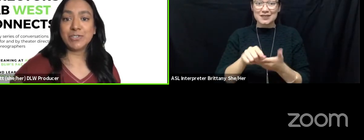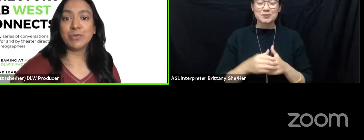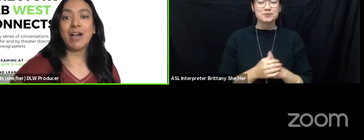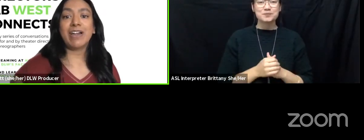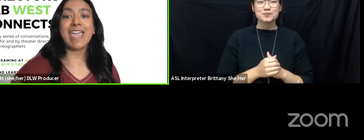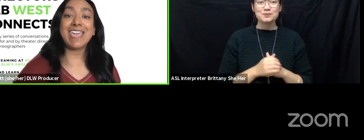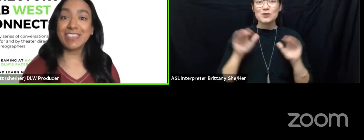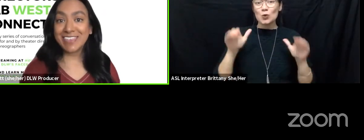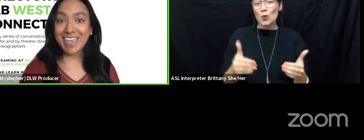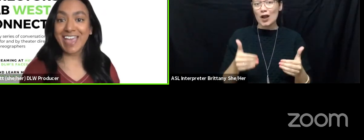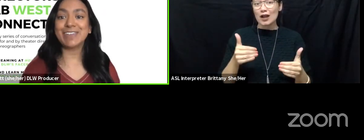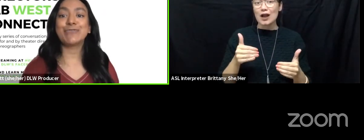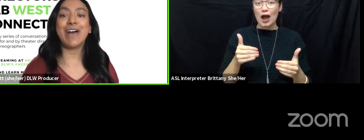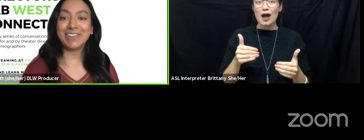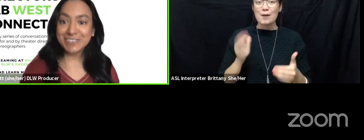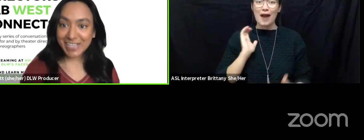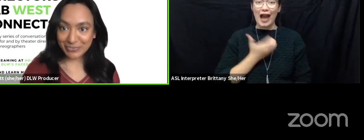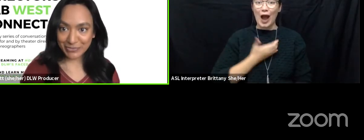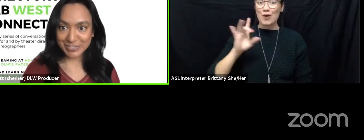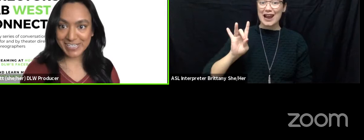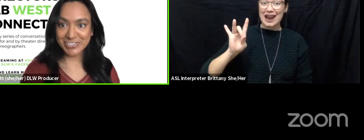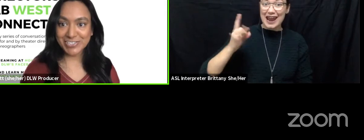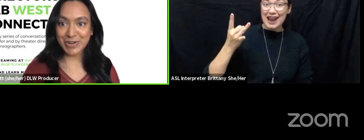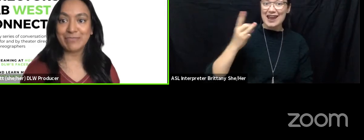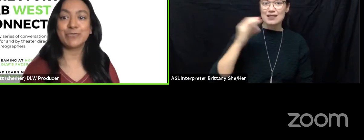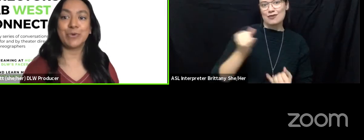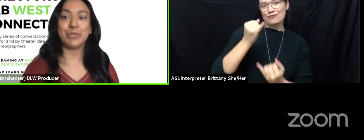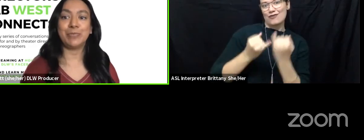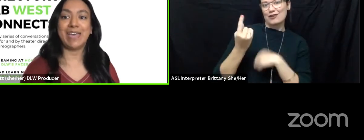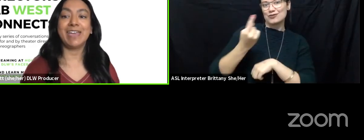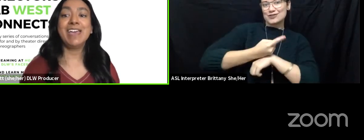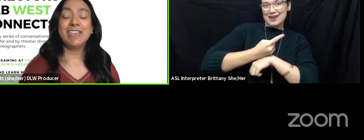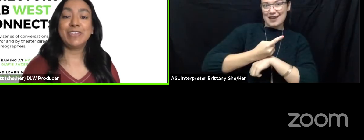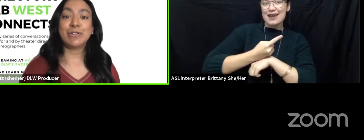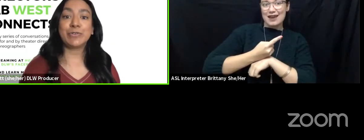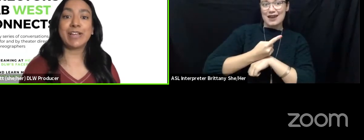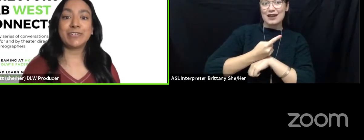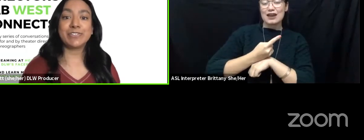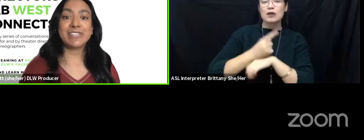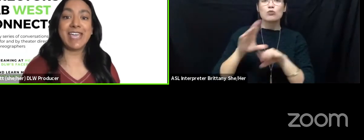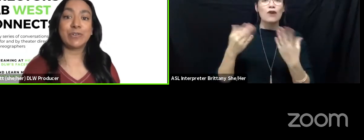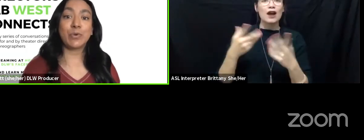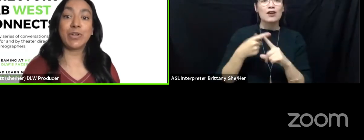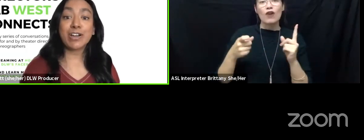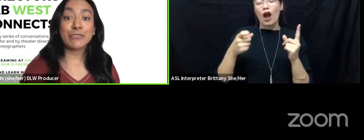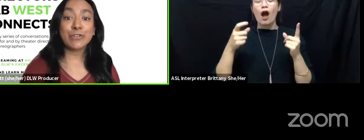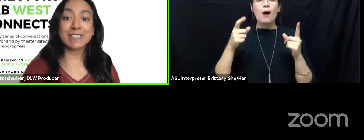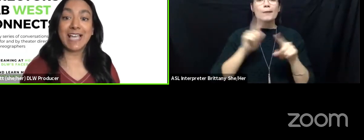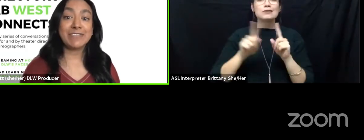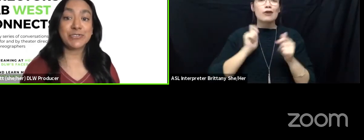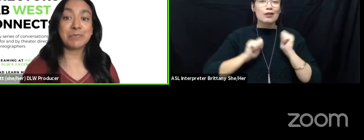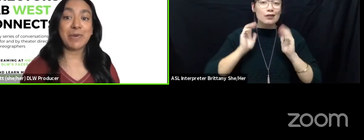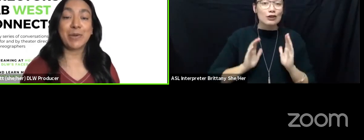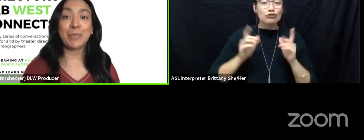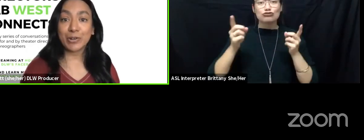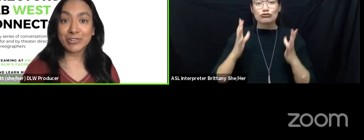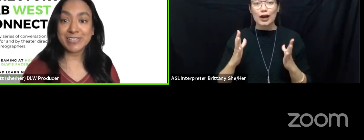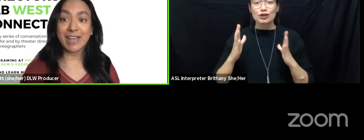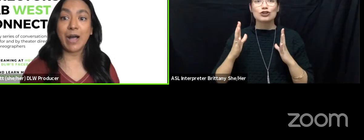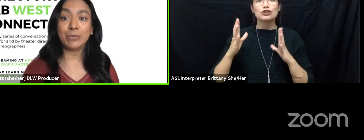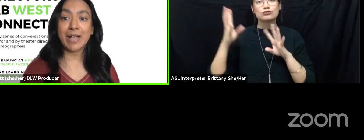Welcome to our 8th and final day of conversations crafted for you by theater directors and choreographers, live streamed by